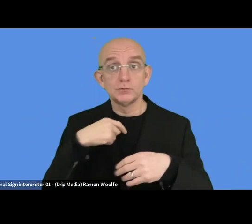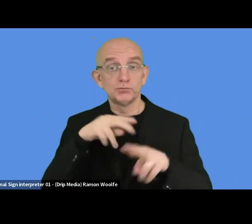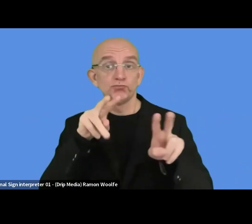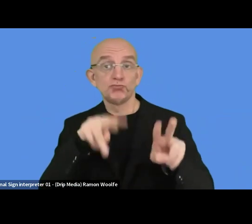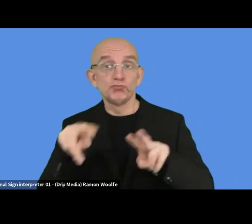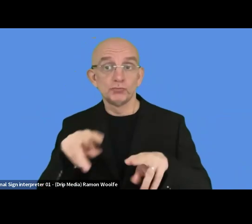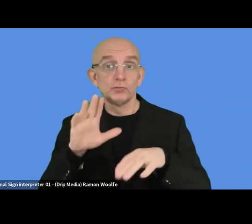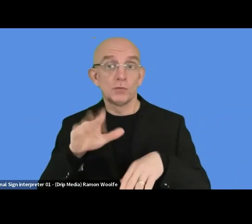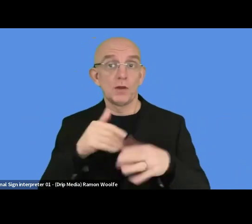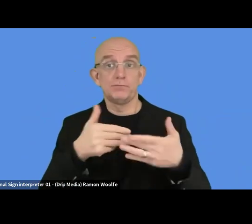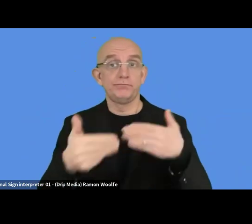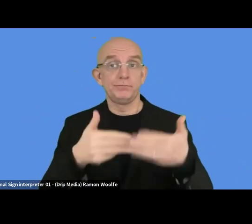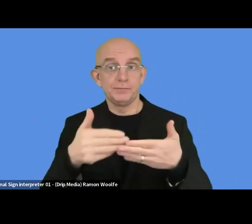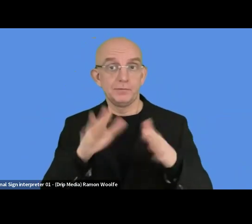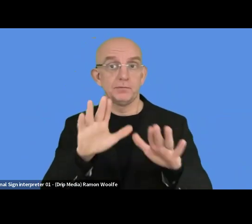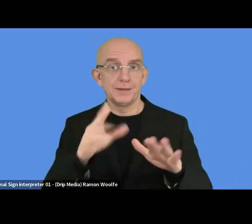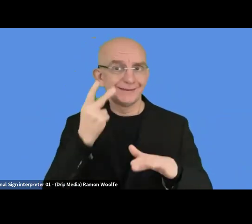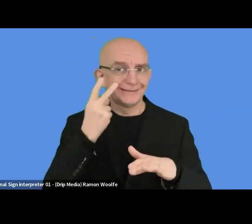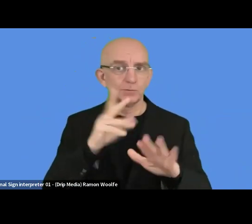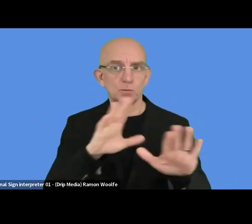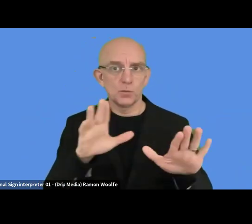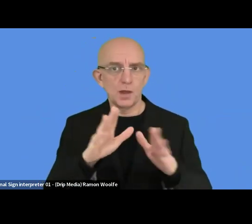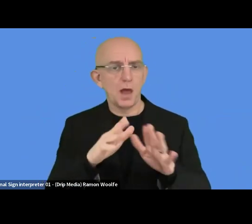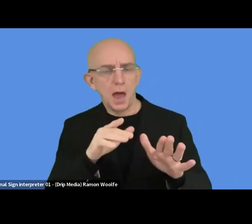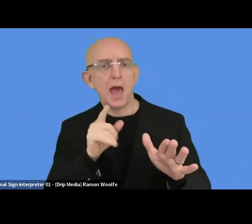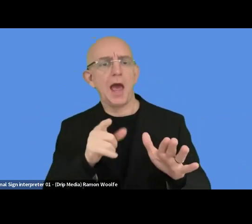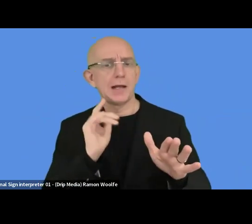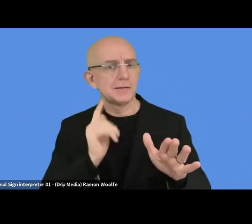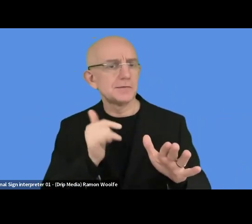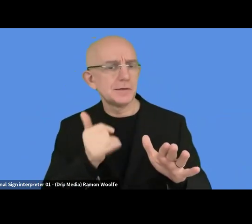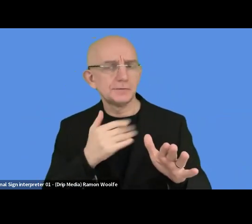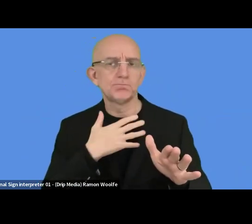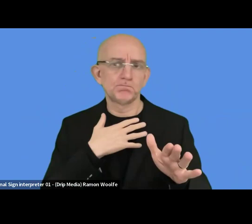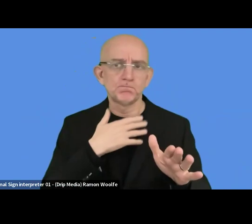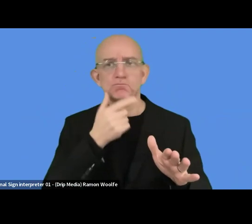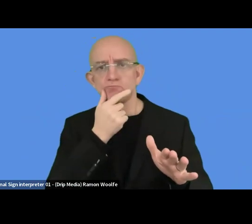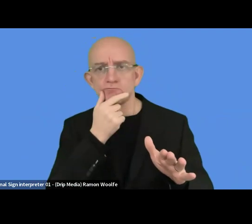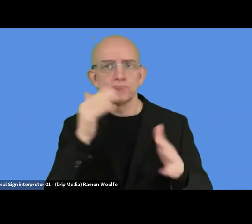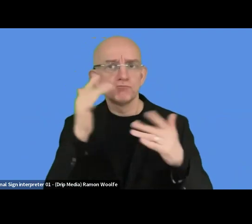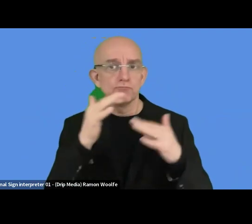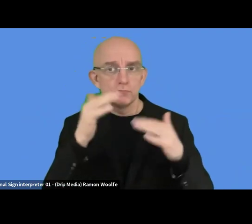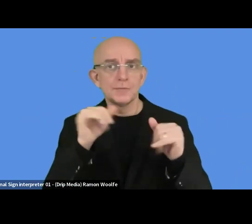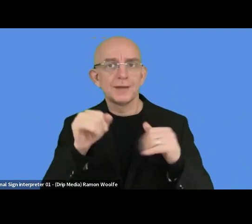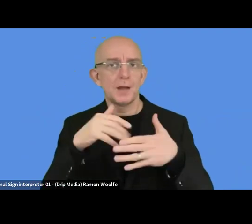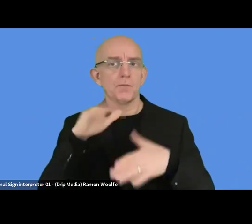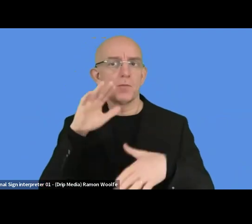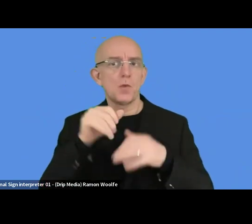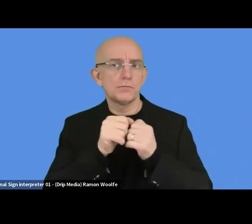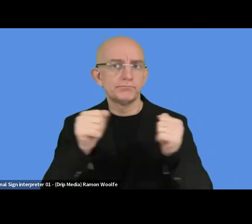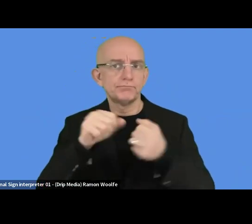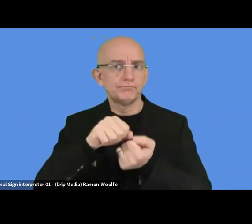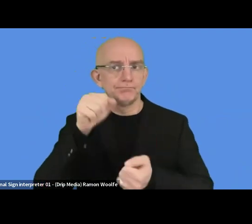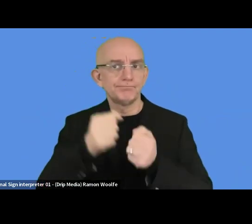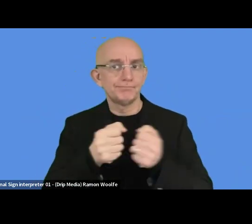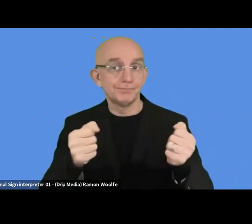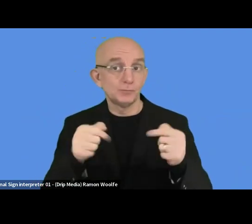hold on, that's interesting, tell me more about that, I will be happy to go into more detail. So let's use this as an option, opportunity